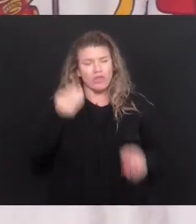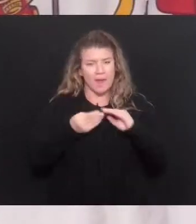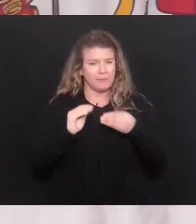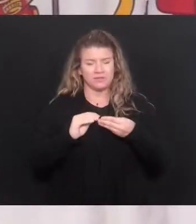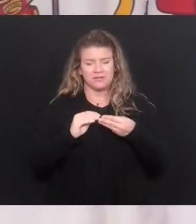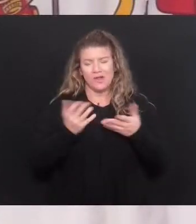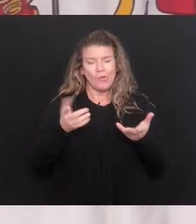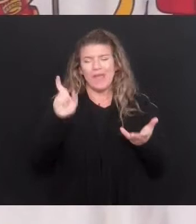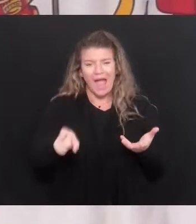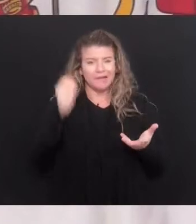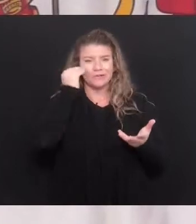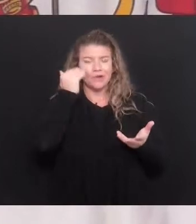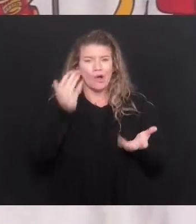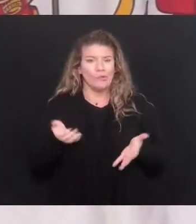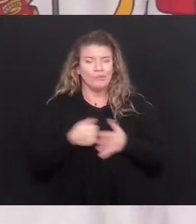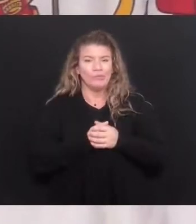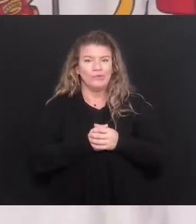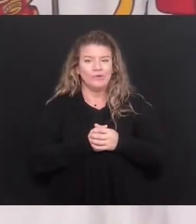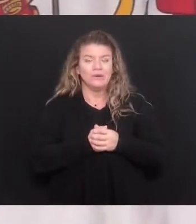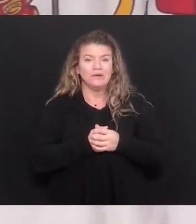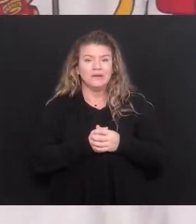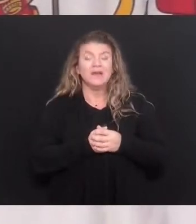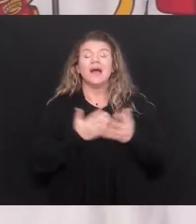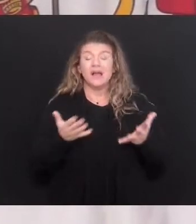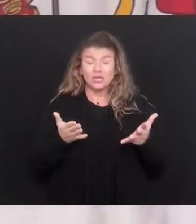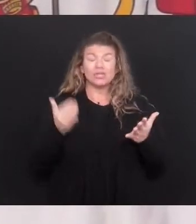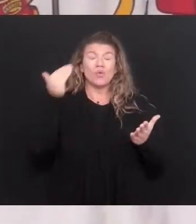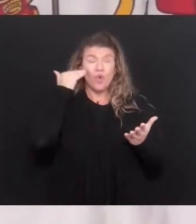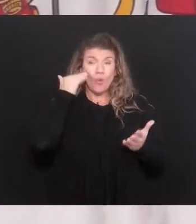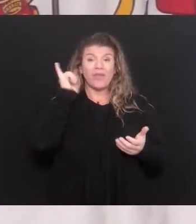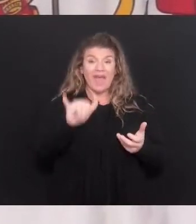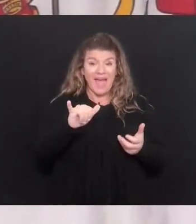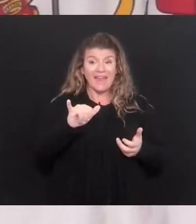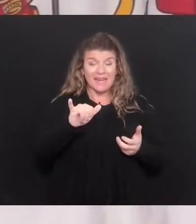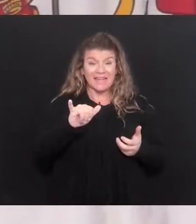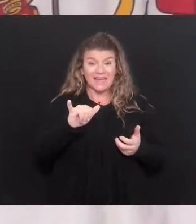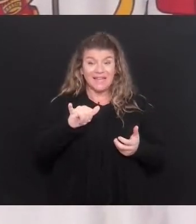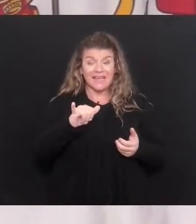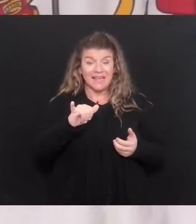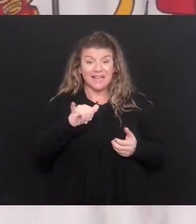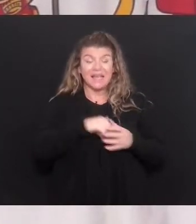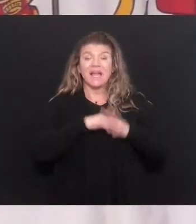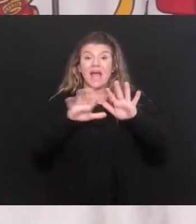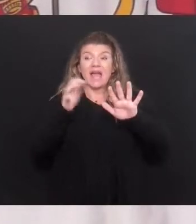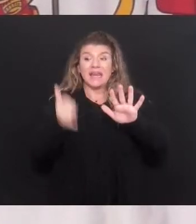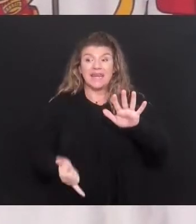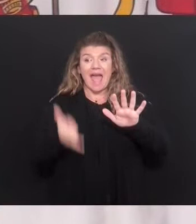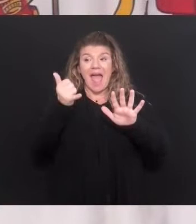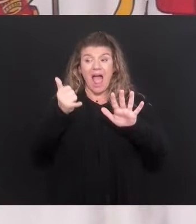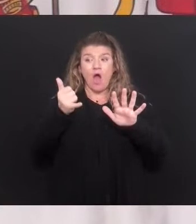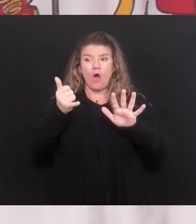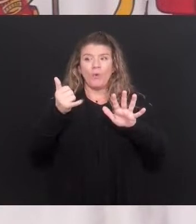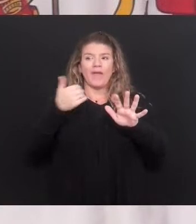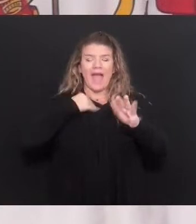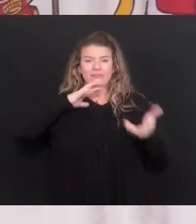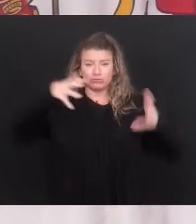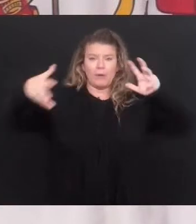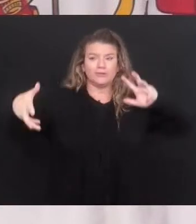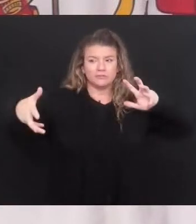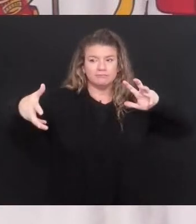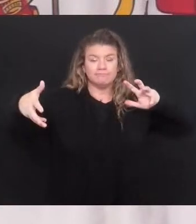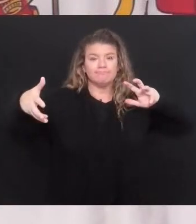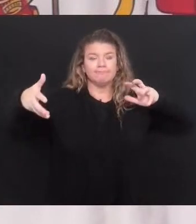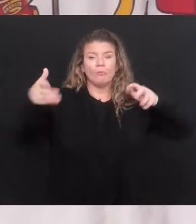got to know. And so with all that, you know, now we catch a cannonball. Now what